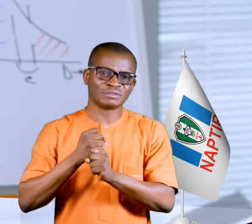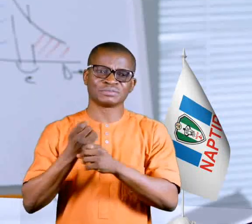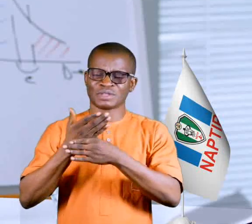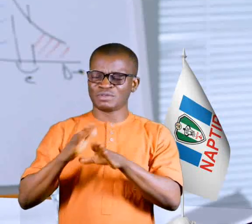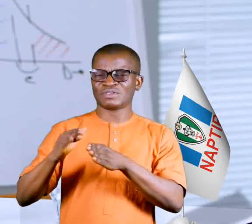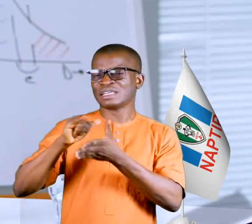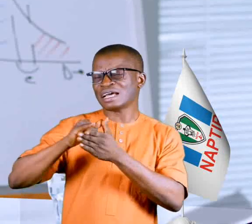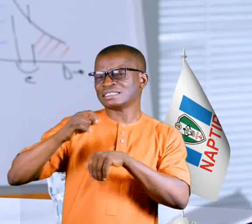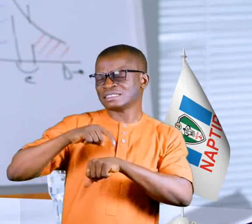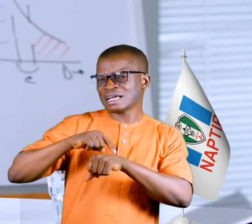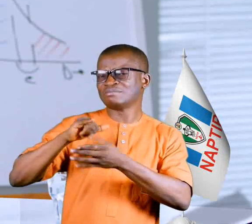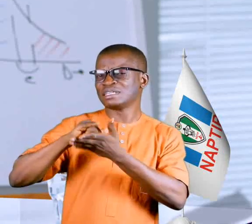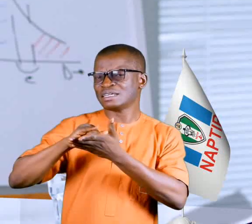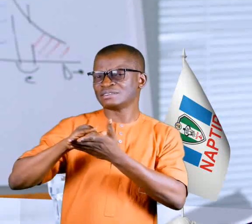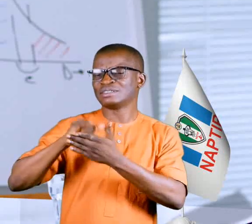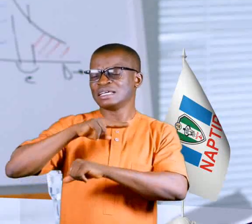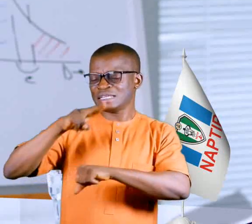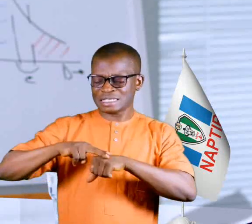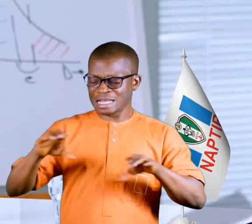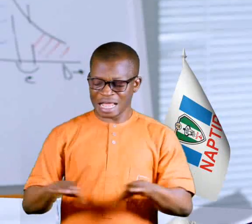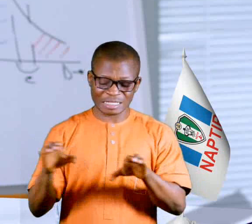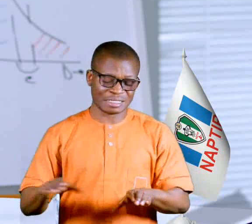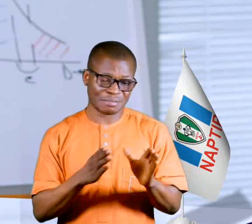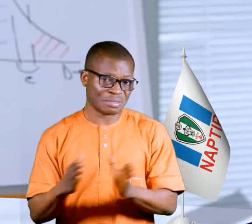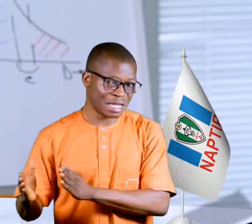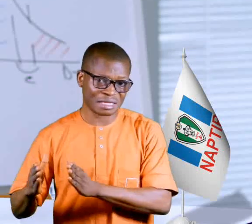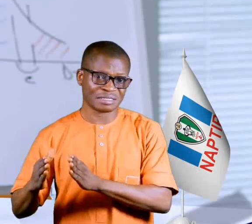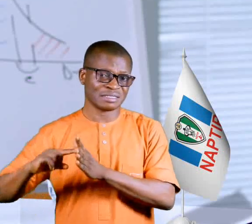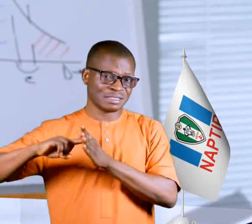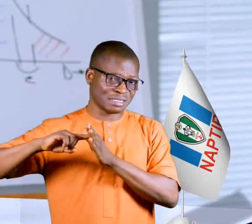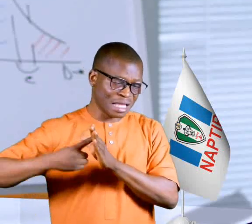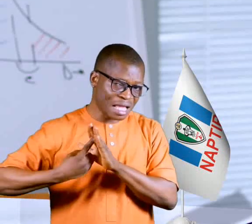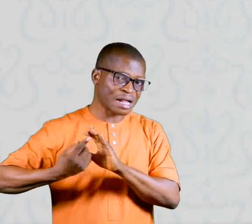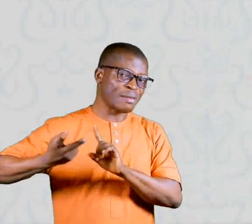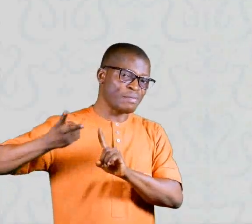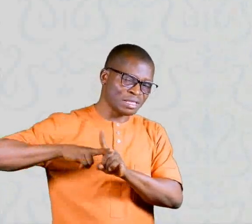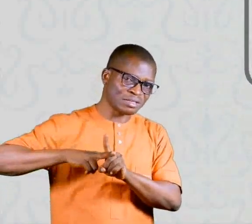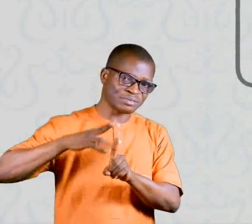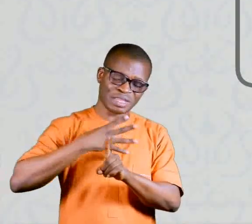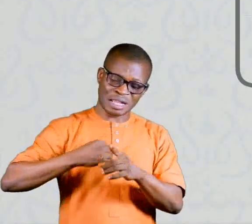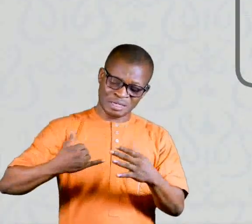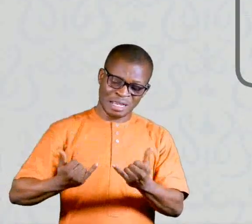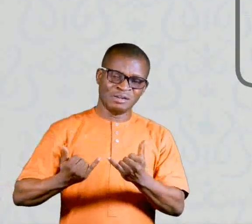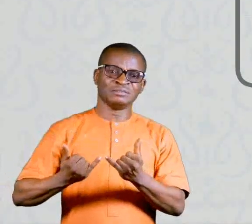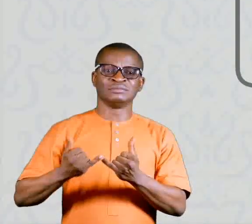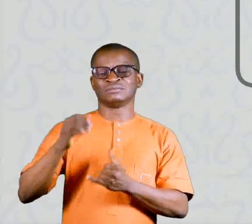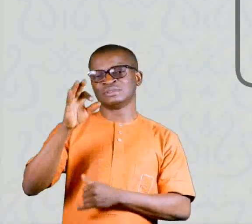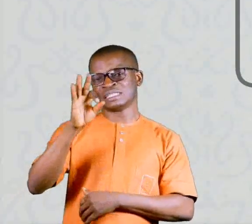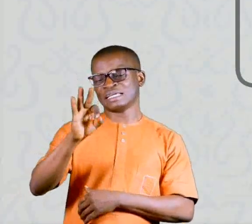secured between the time that the National Action Plan came into implementation and